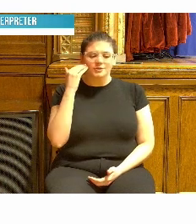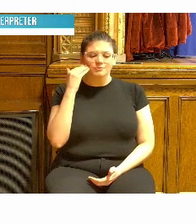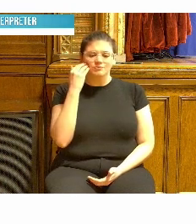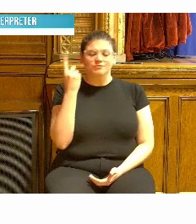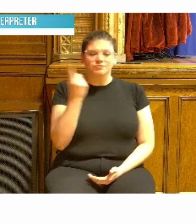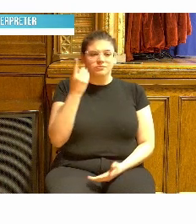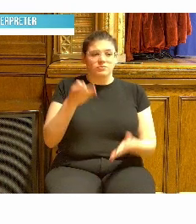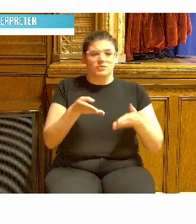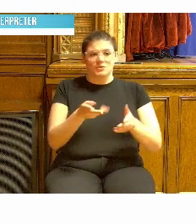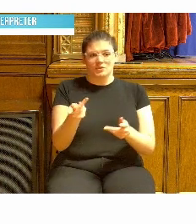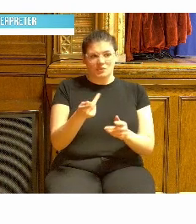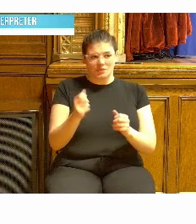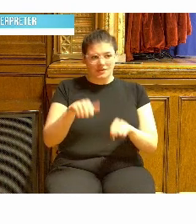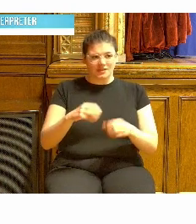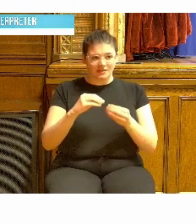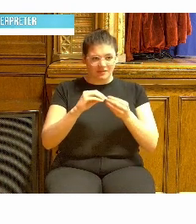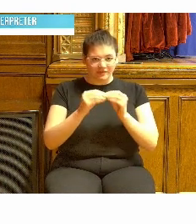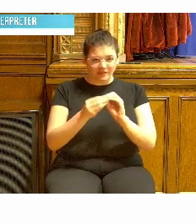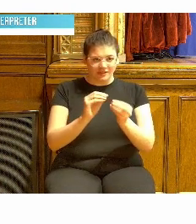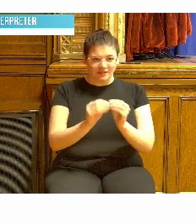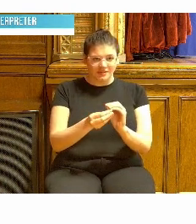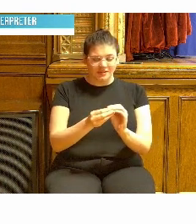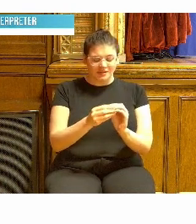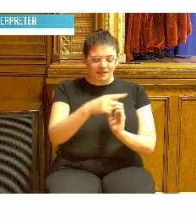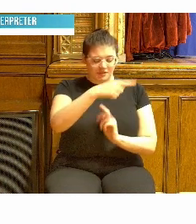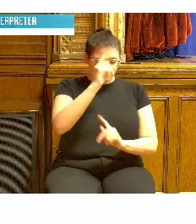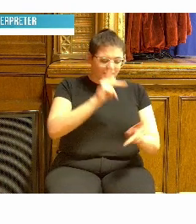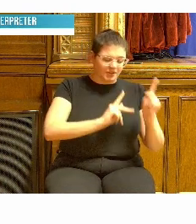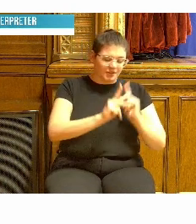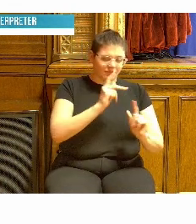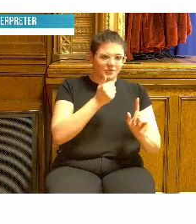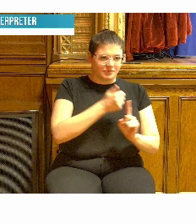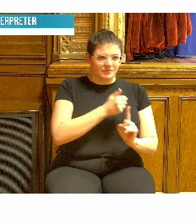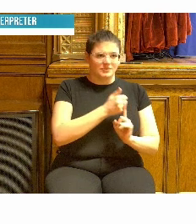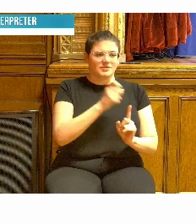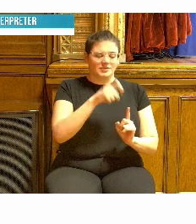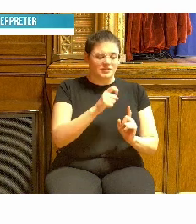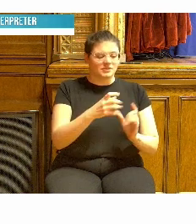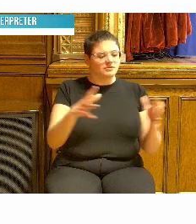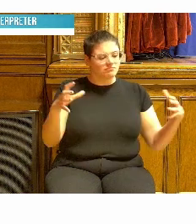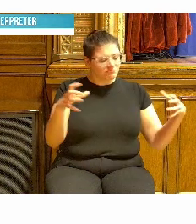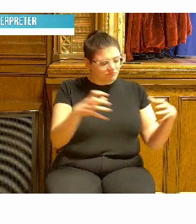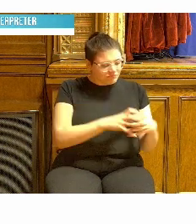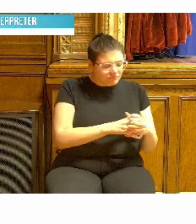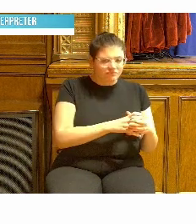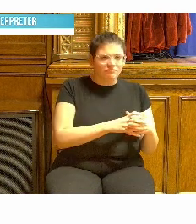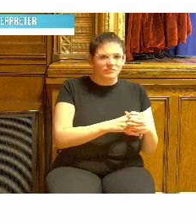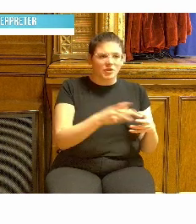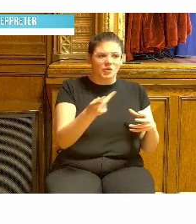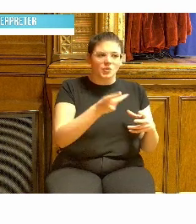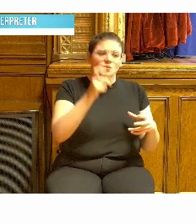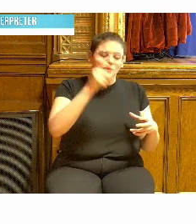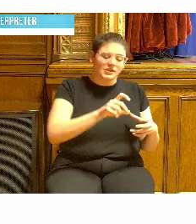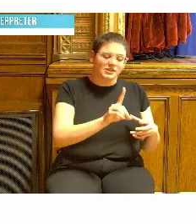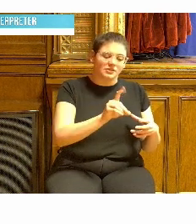fix it is we as black people got to come together and make it happen. That's right. We got to do it.